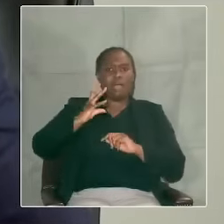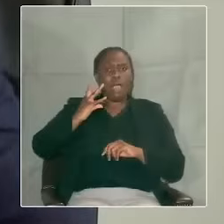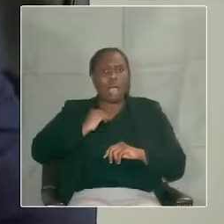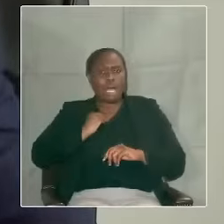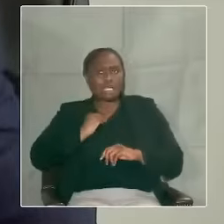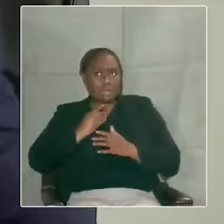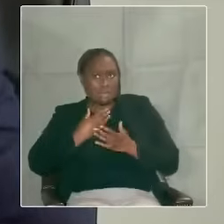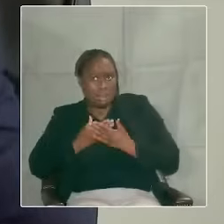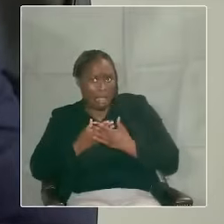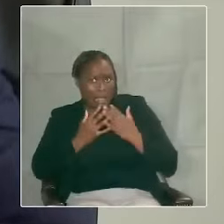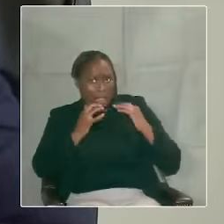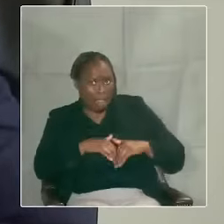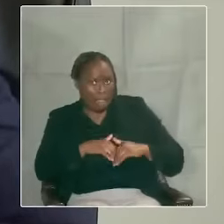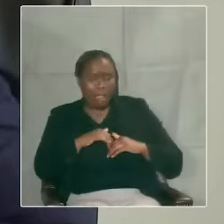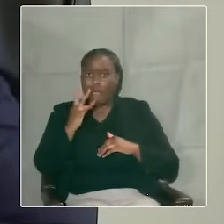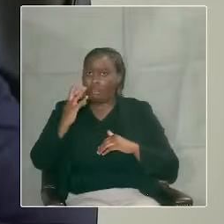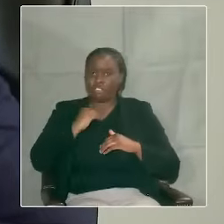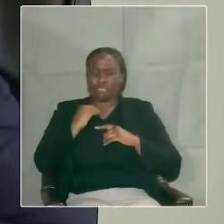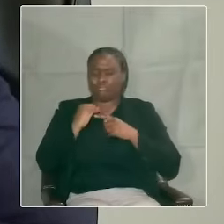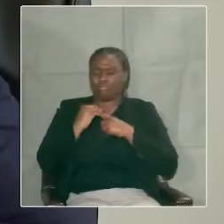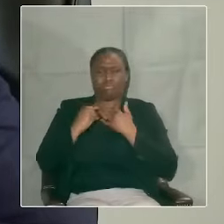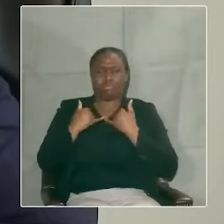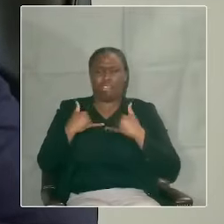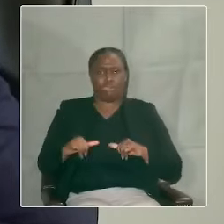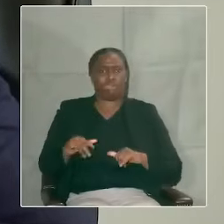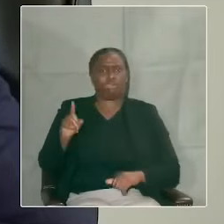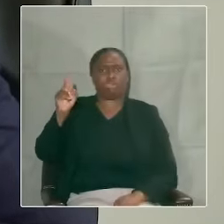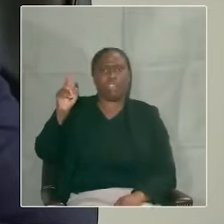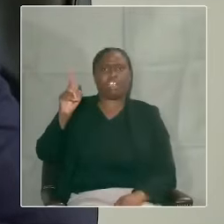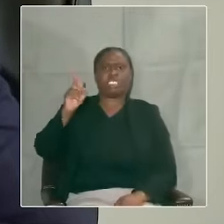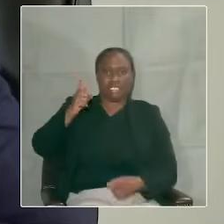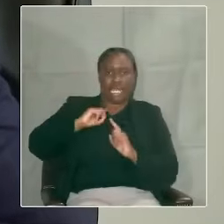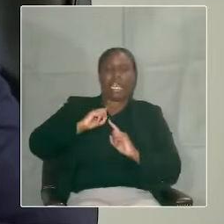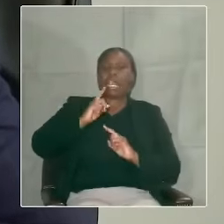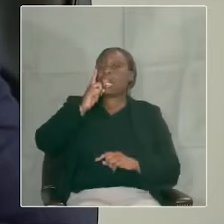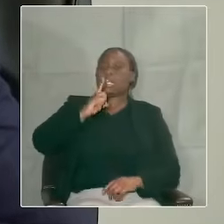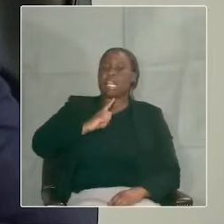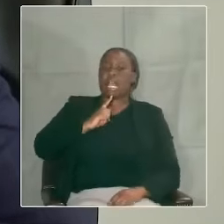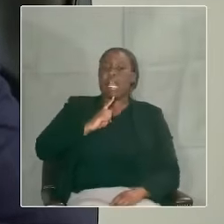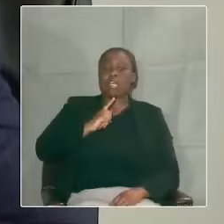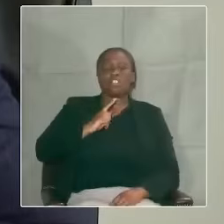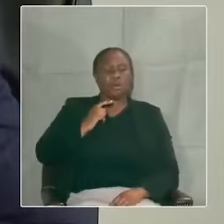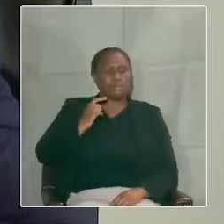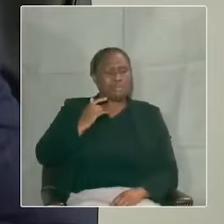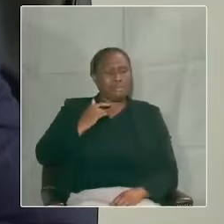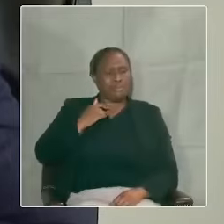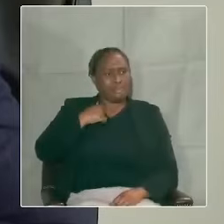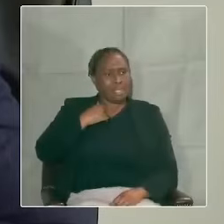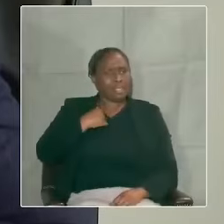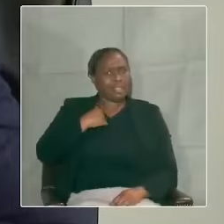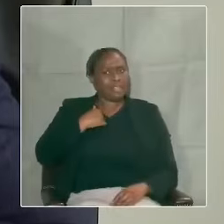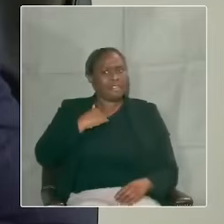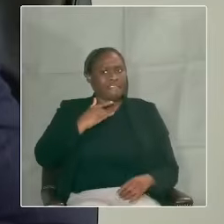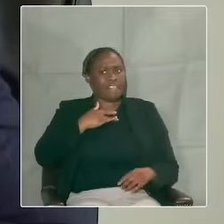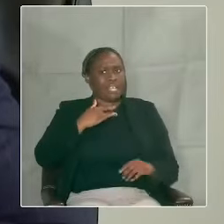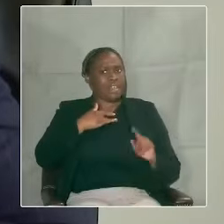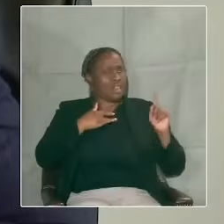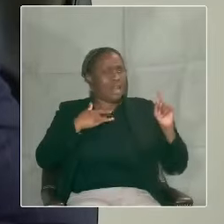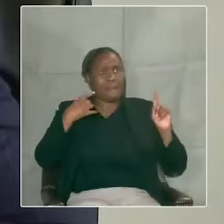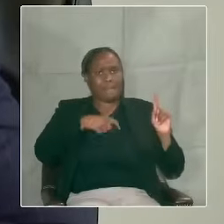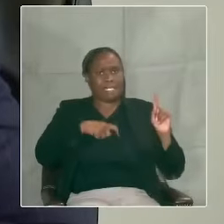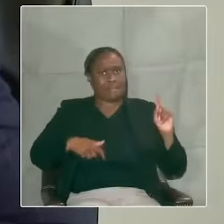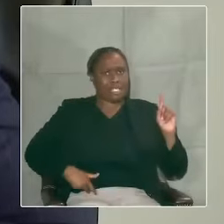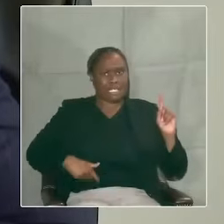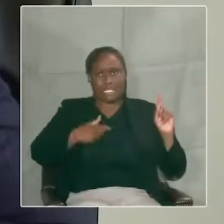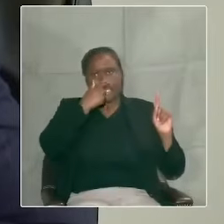of the PKTT, I deemed it necessary to speak to the President about the